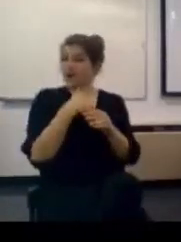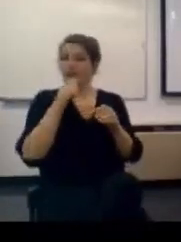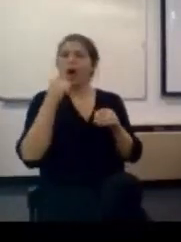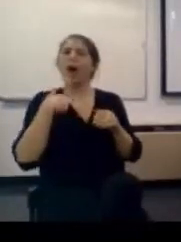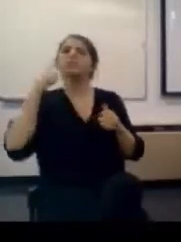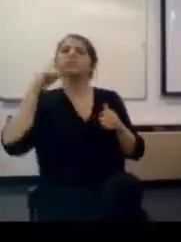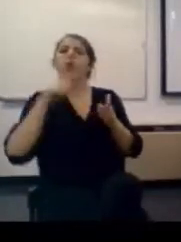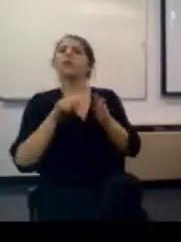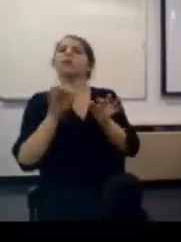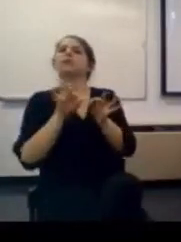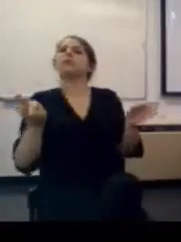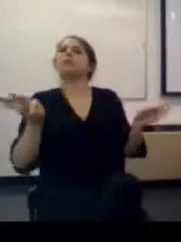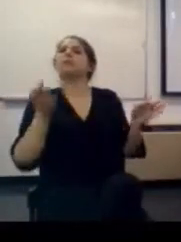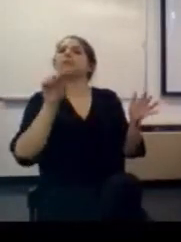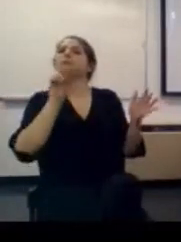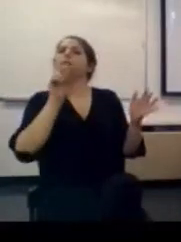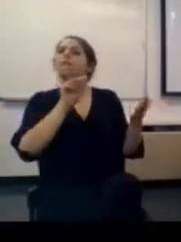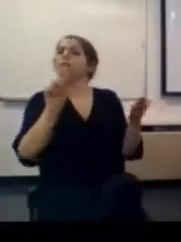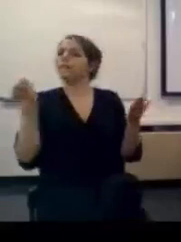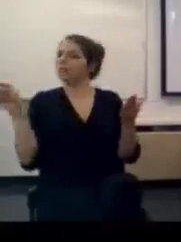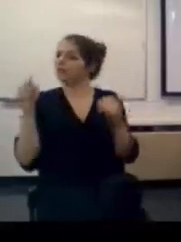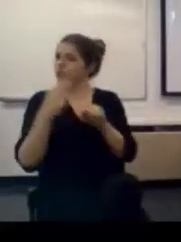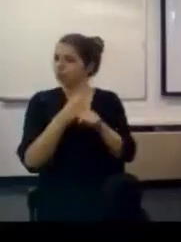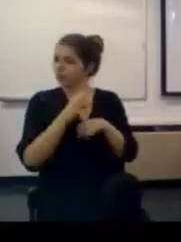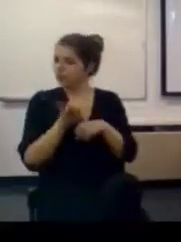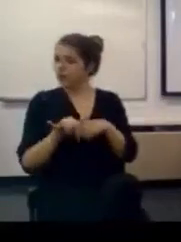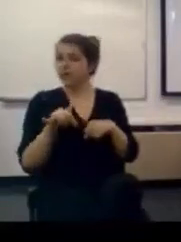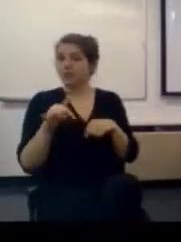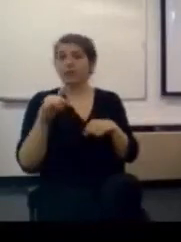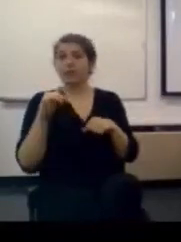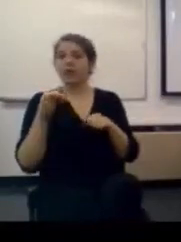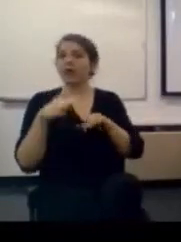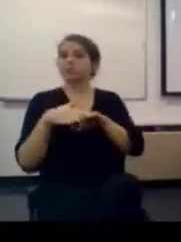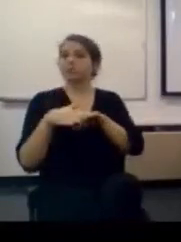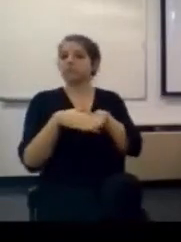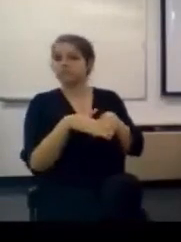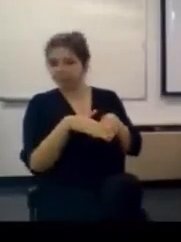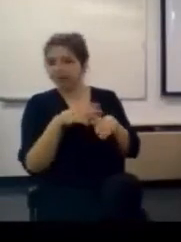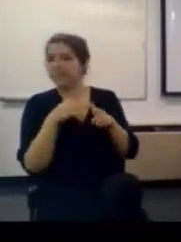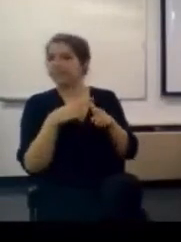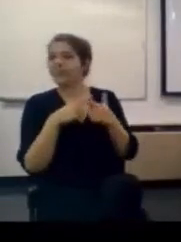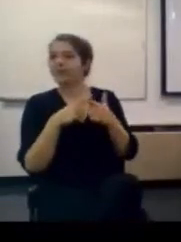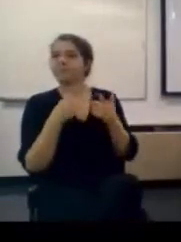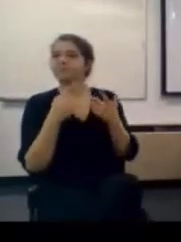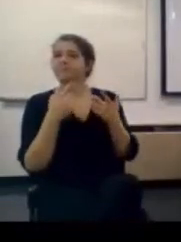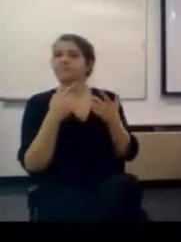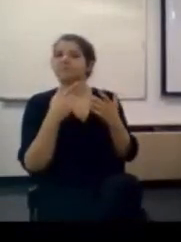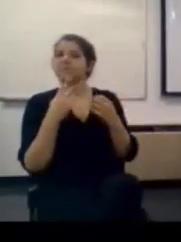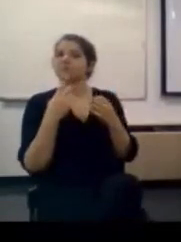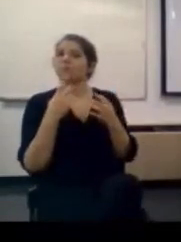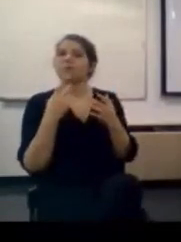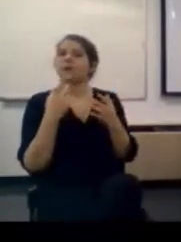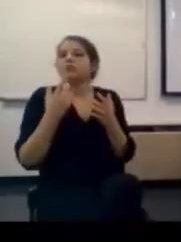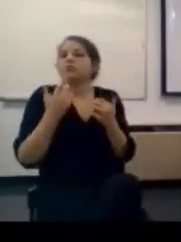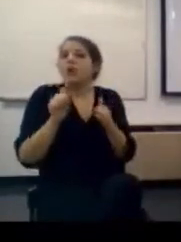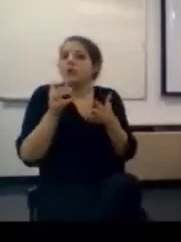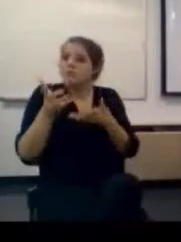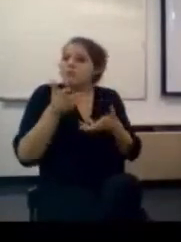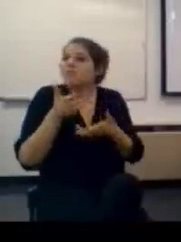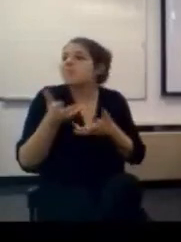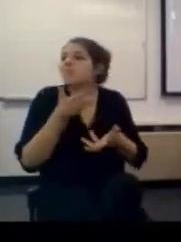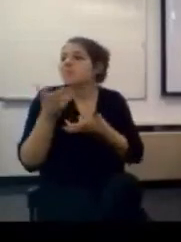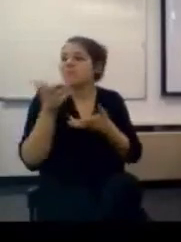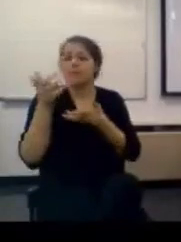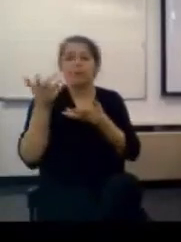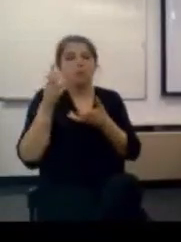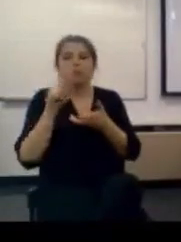if all of us practice that one I noticed sentence and use it, we get it out of the way, and then we can use it for someone that we're